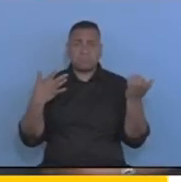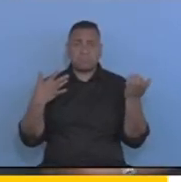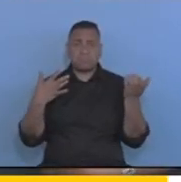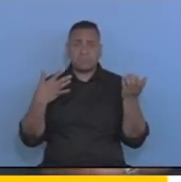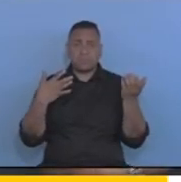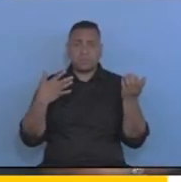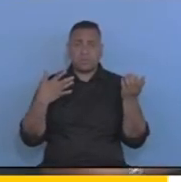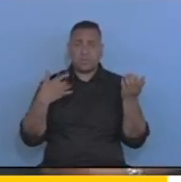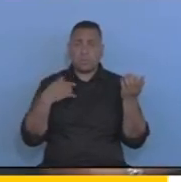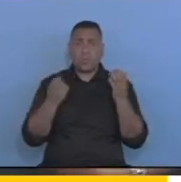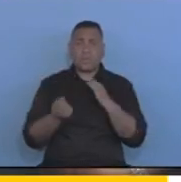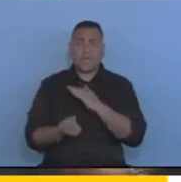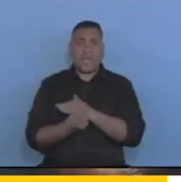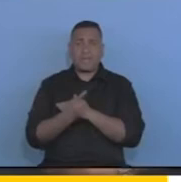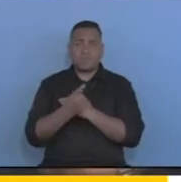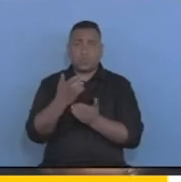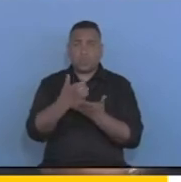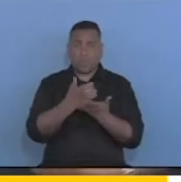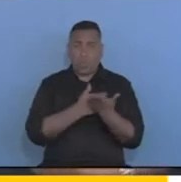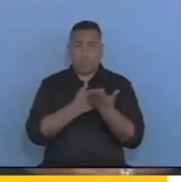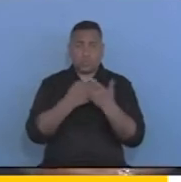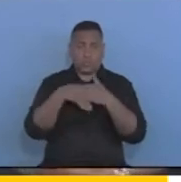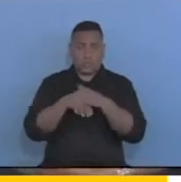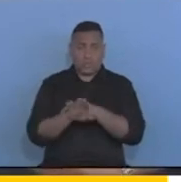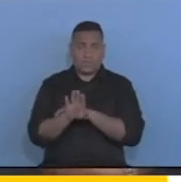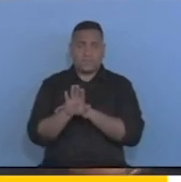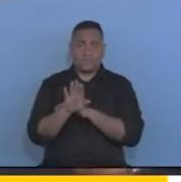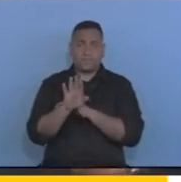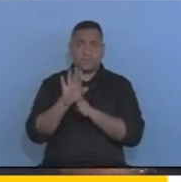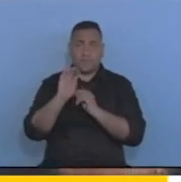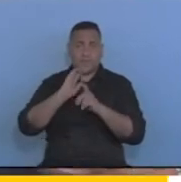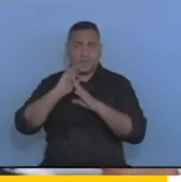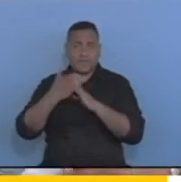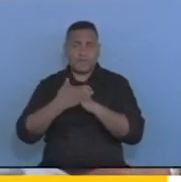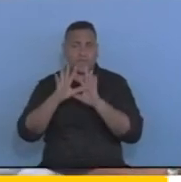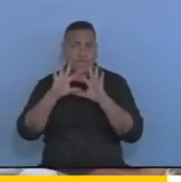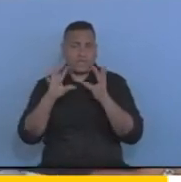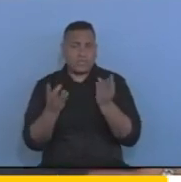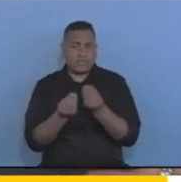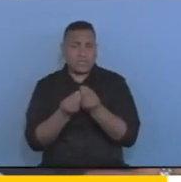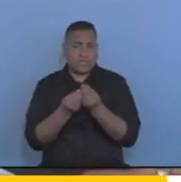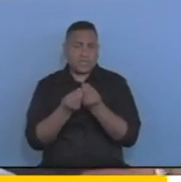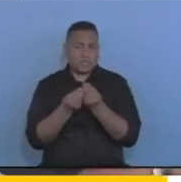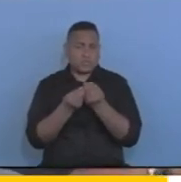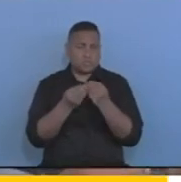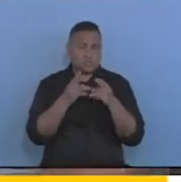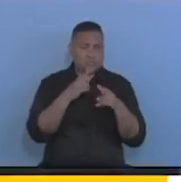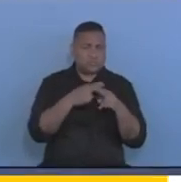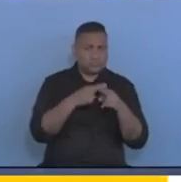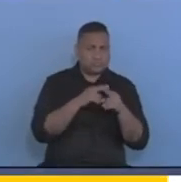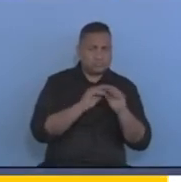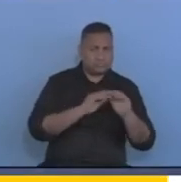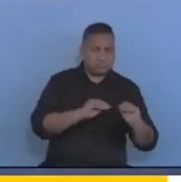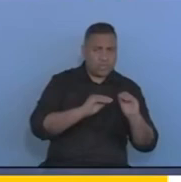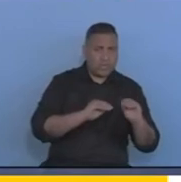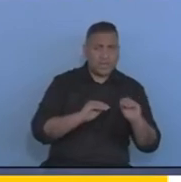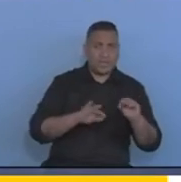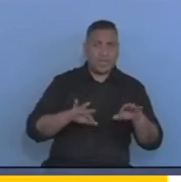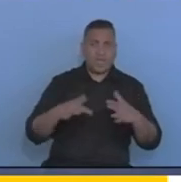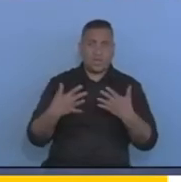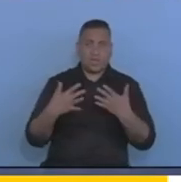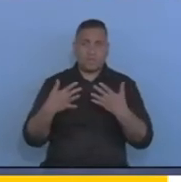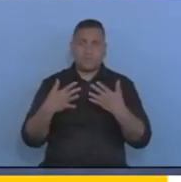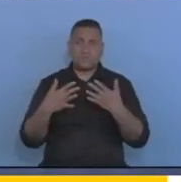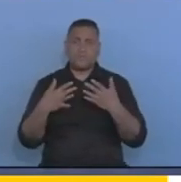with plumbing? I mean, what do you cover? You cover every single aspect of plumbing. Yes. So we also start with